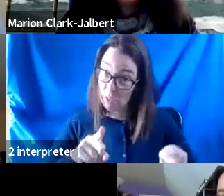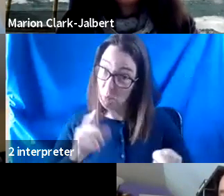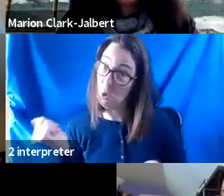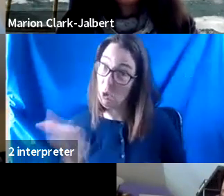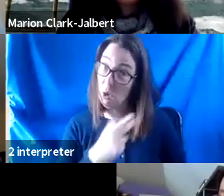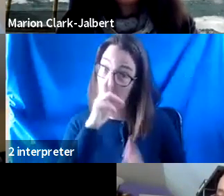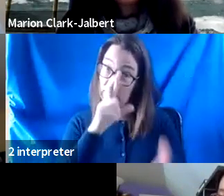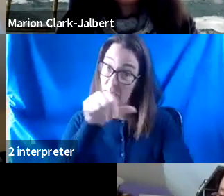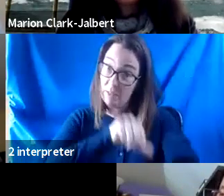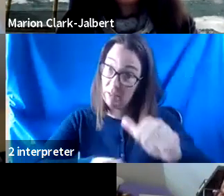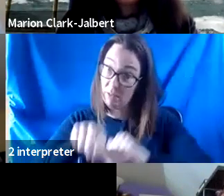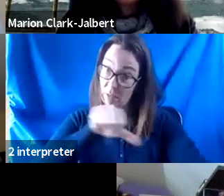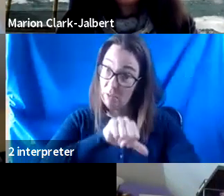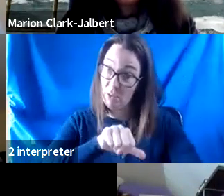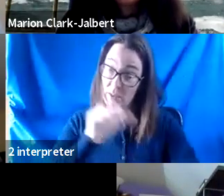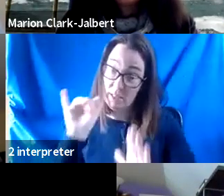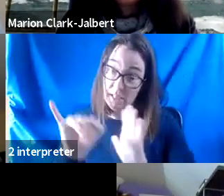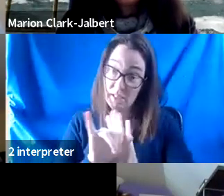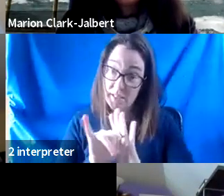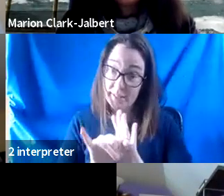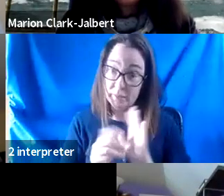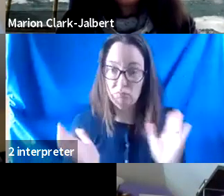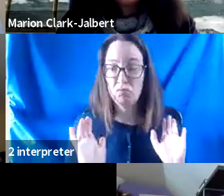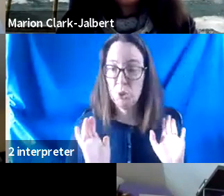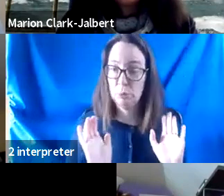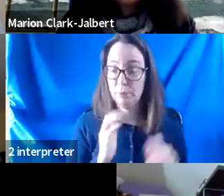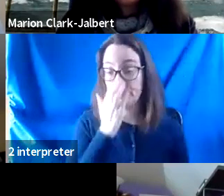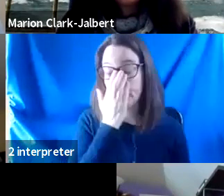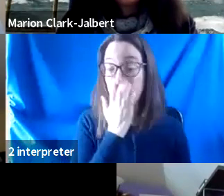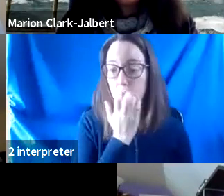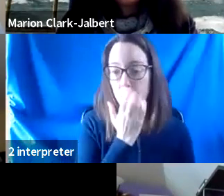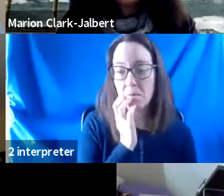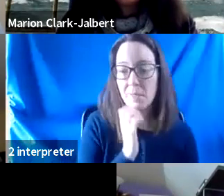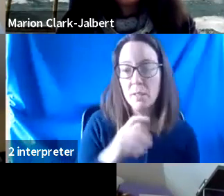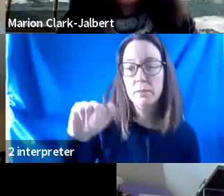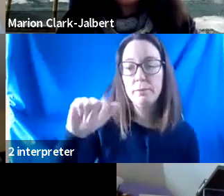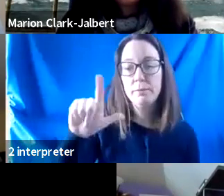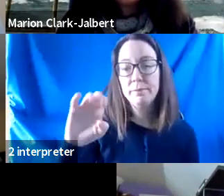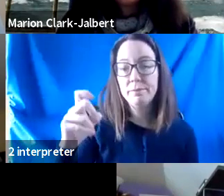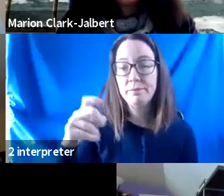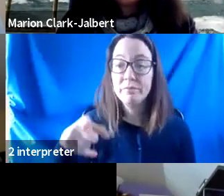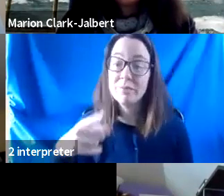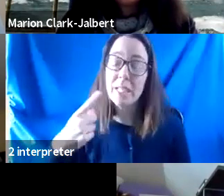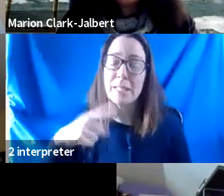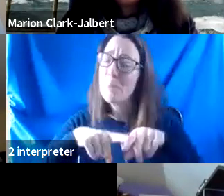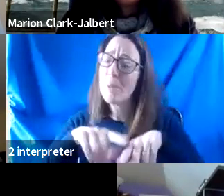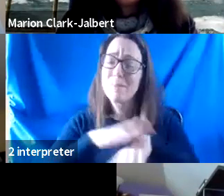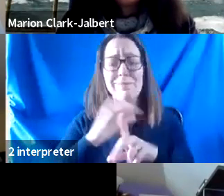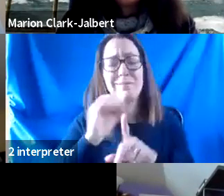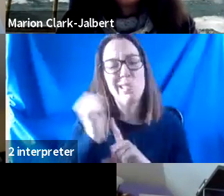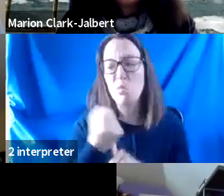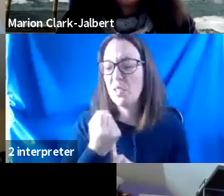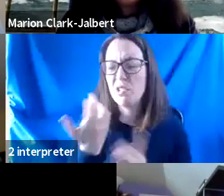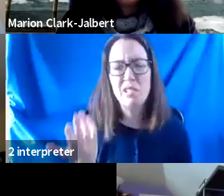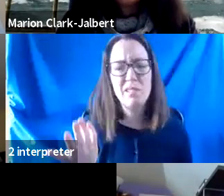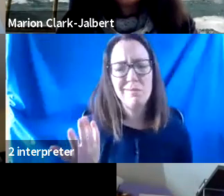yeah. And I think it all depends, how the situation happens. Sometimes it calls for a calling in, and then sometimes it calls for a calling out,